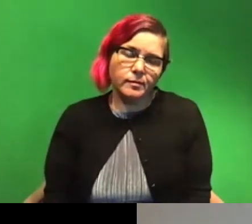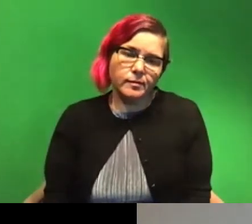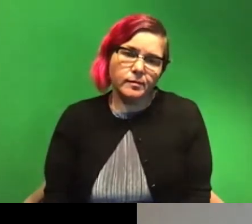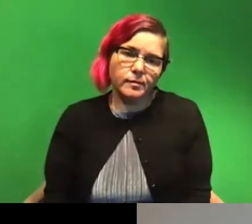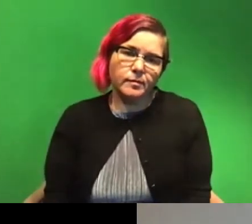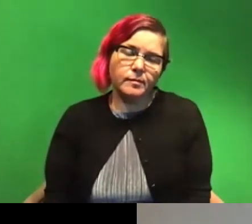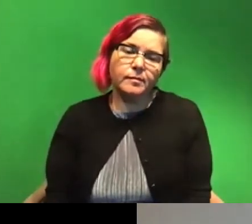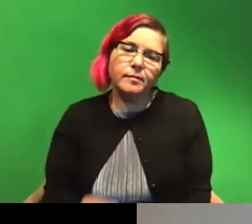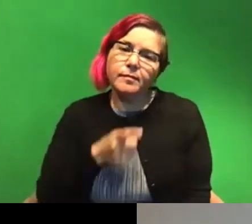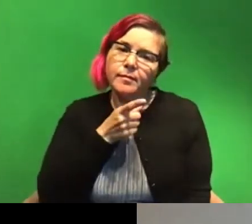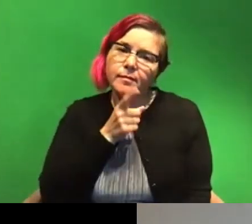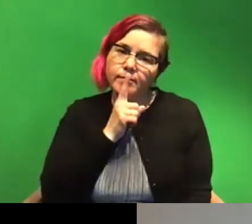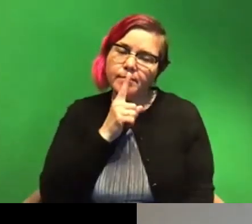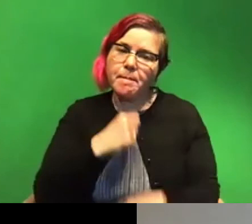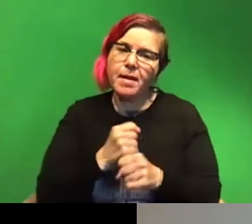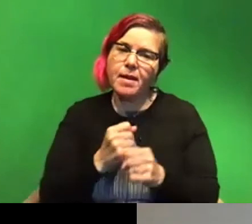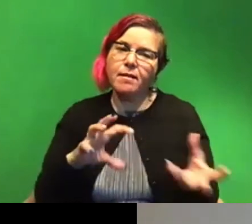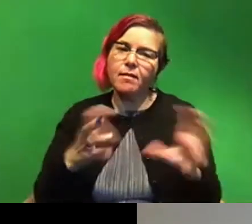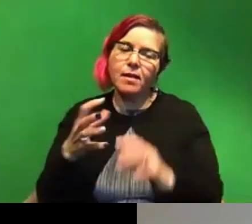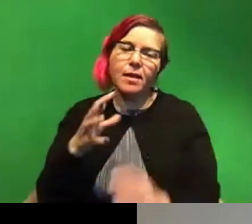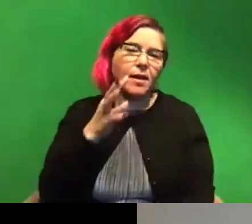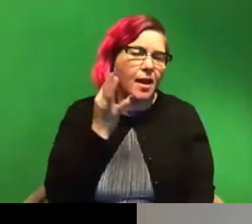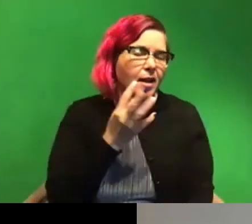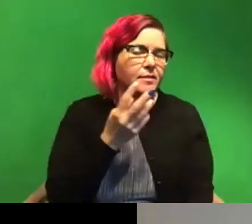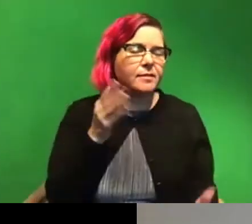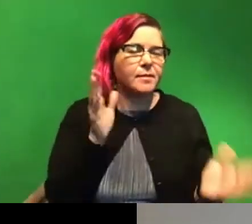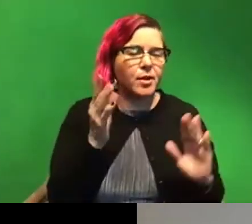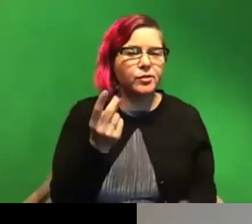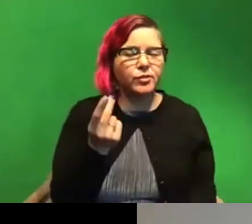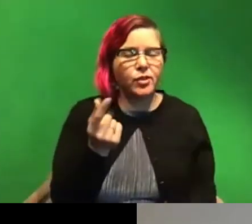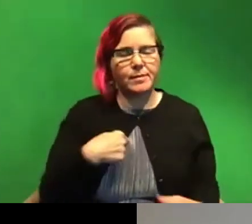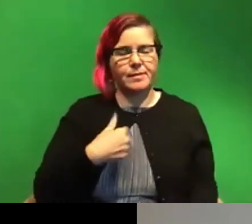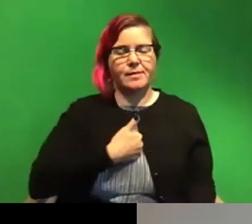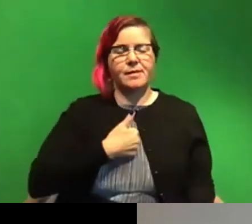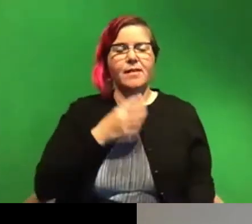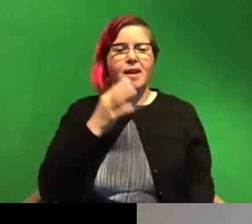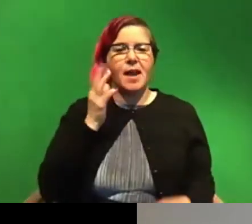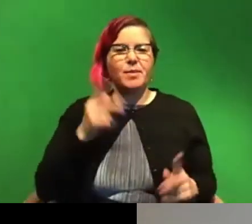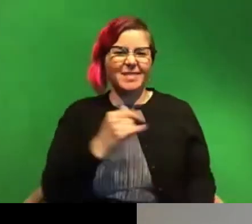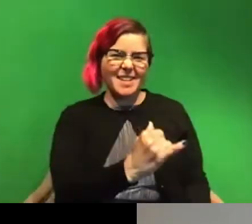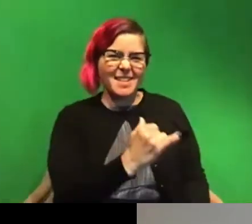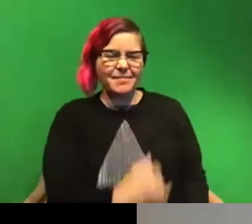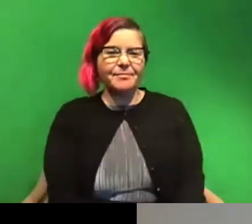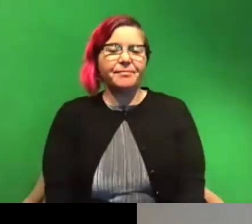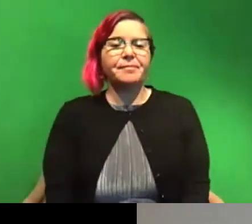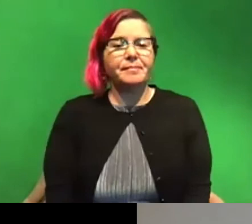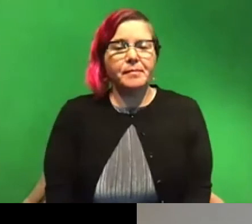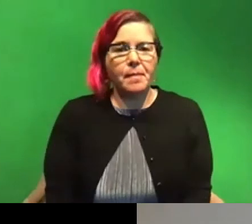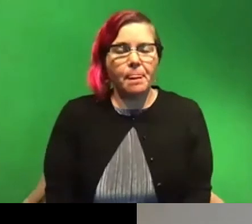I don't want to create a huge fight with cats are better than dogs, but I am a huge cat person. So am I.